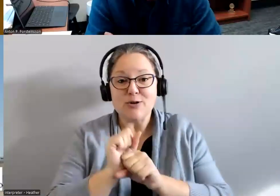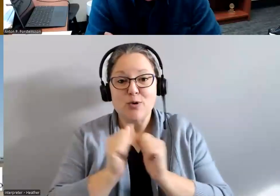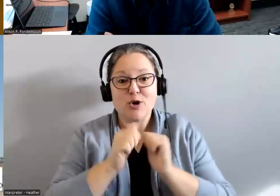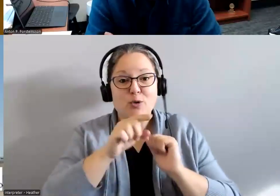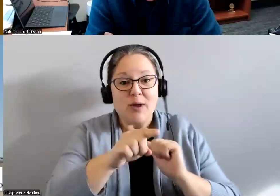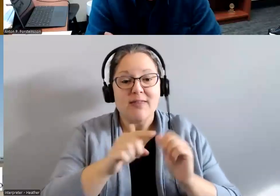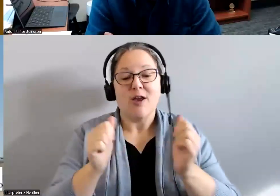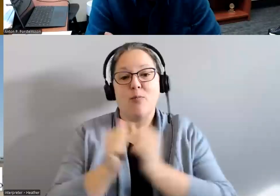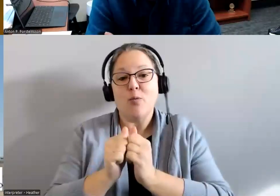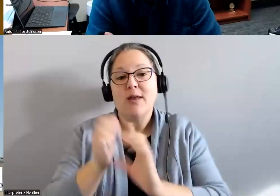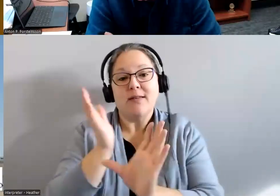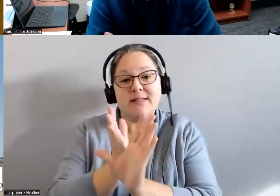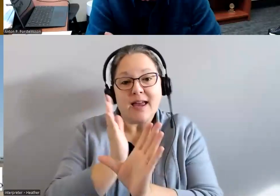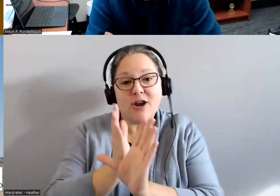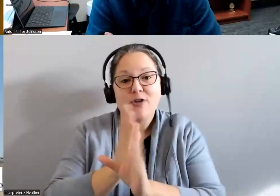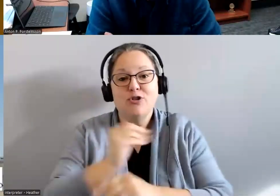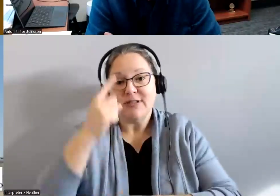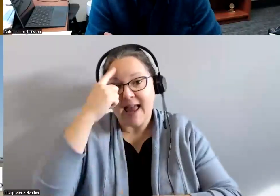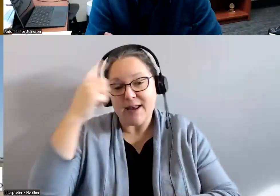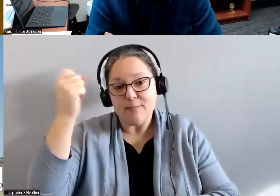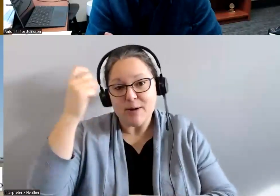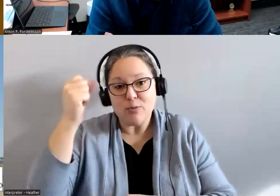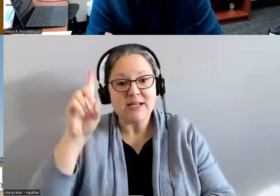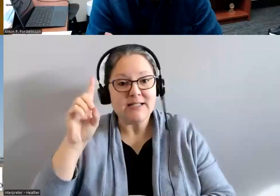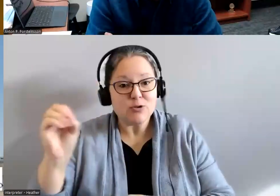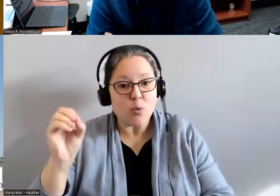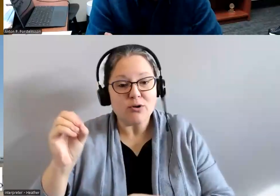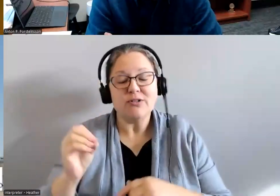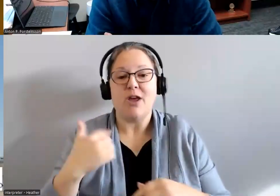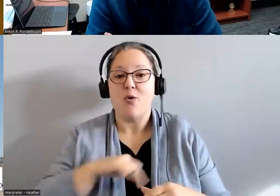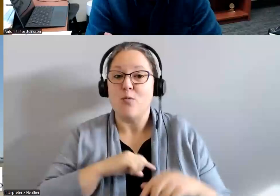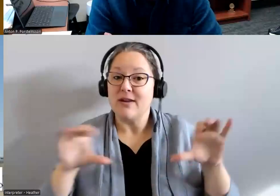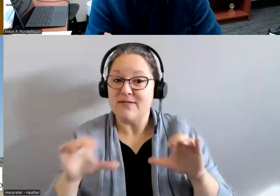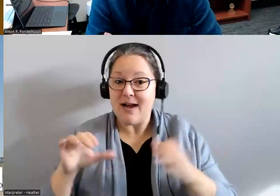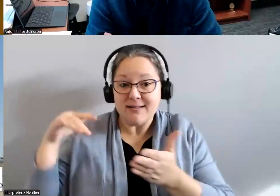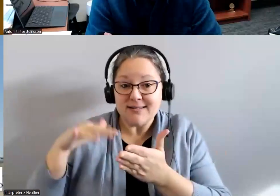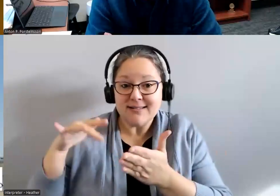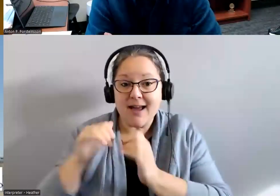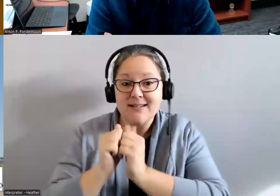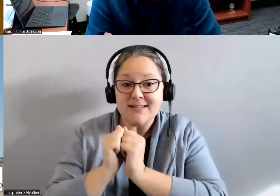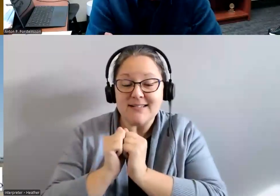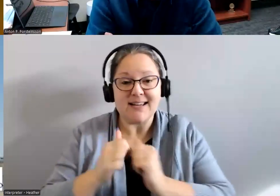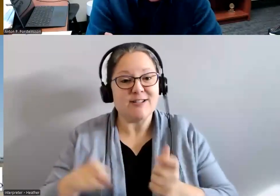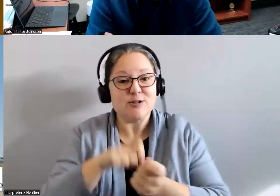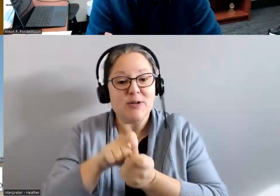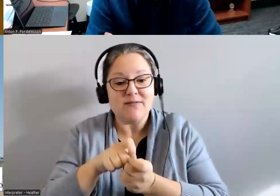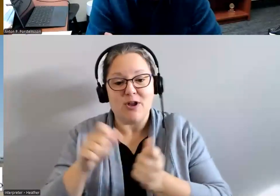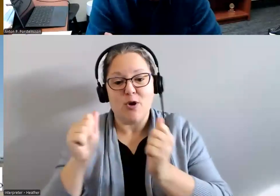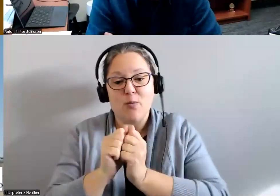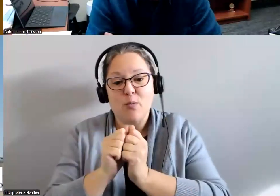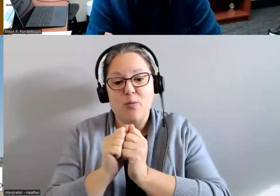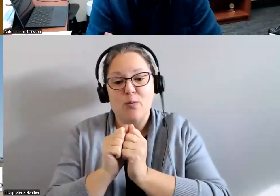of geriatric psychiatry and memory disorders. We've done studies together, in particular the escitalopram